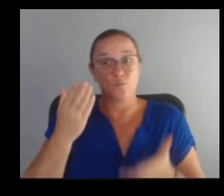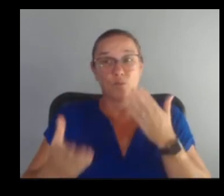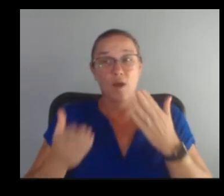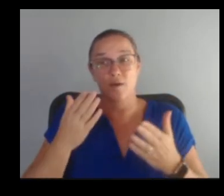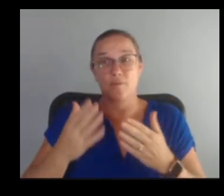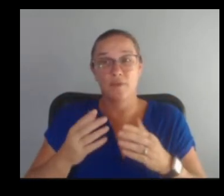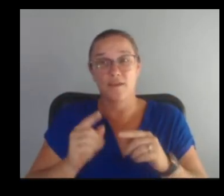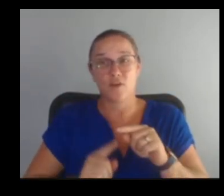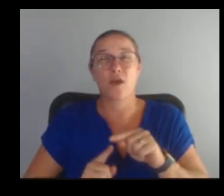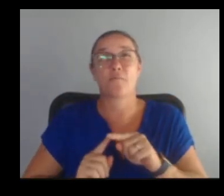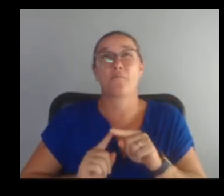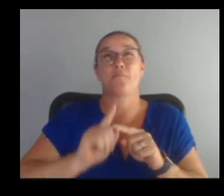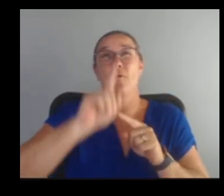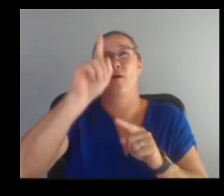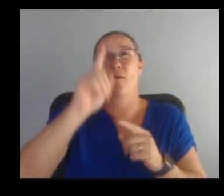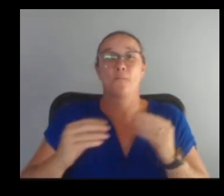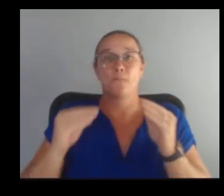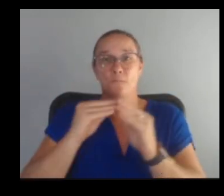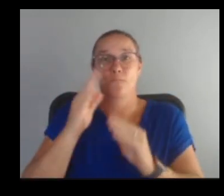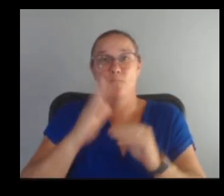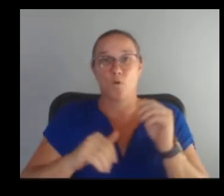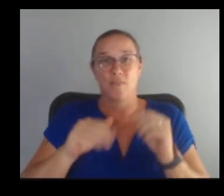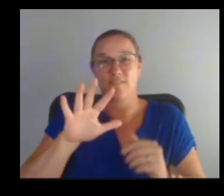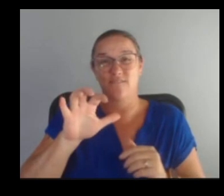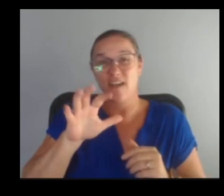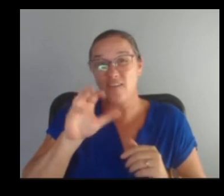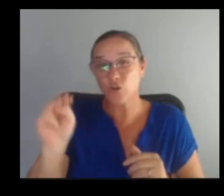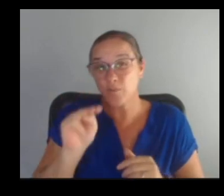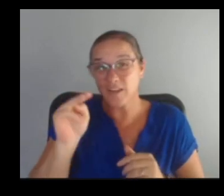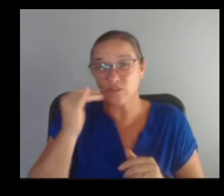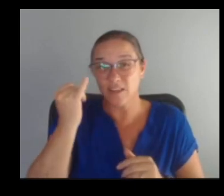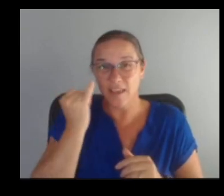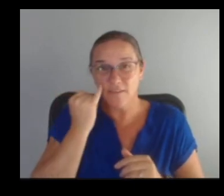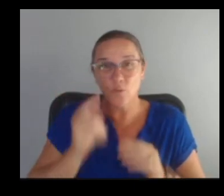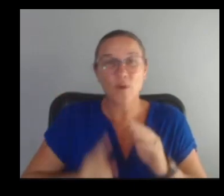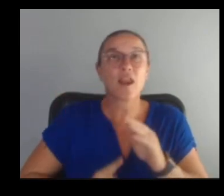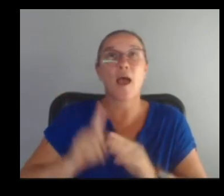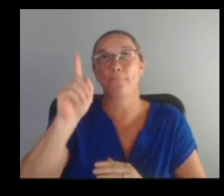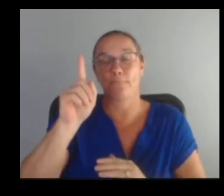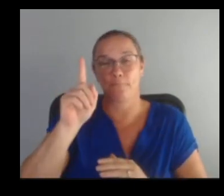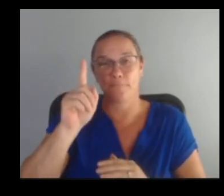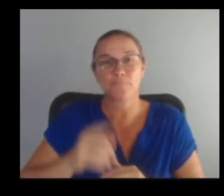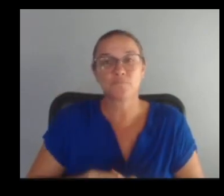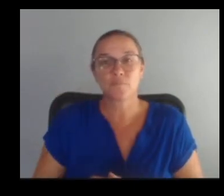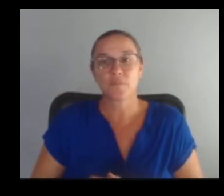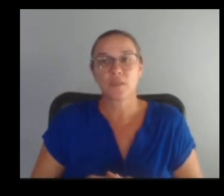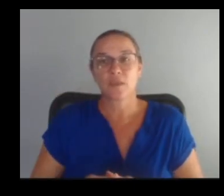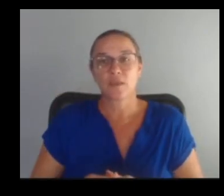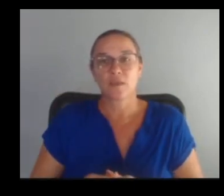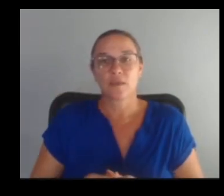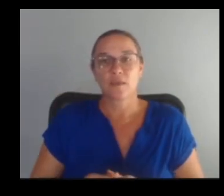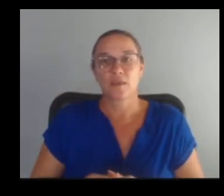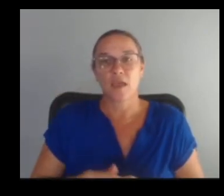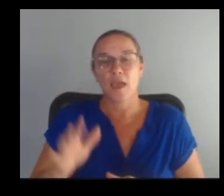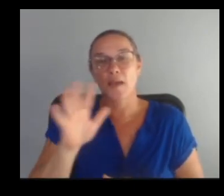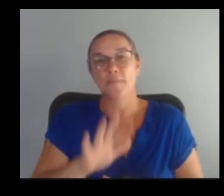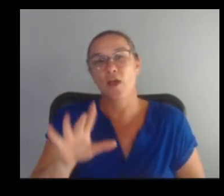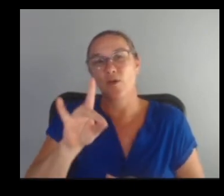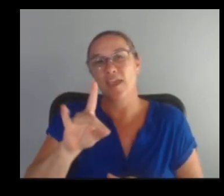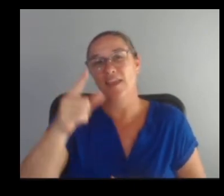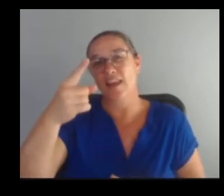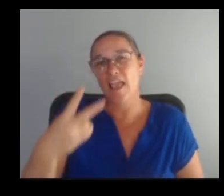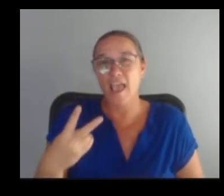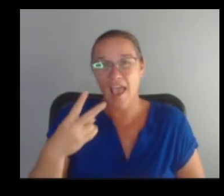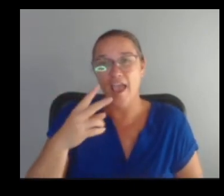100 meters had it shot straight up, according to the USGS HVO. They report that roughly 8.5 million cubic meters of lava